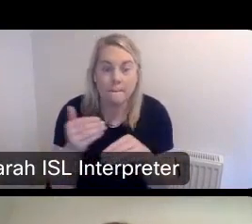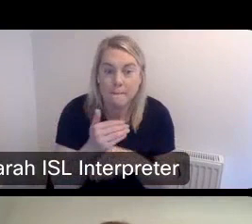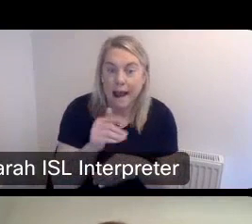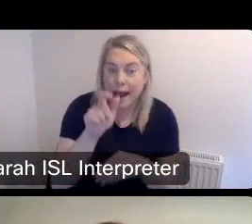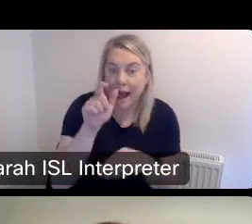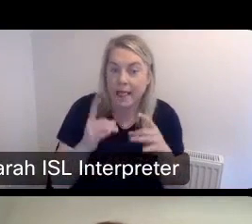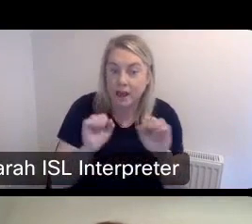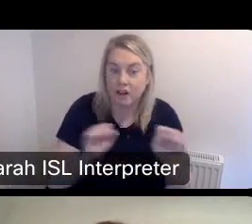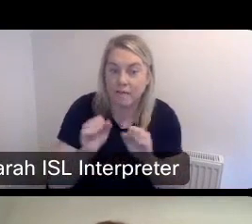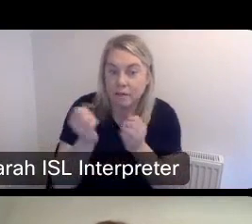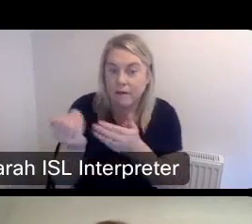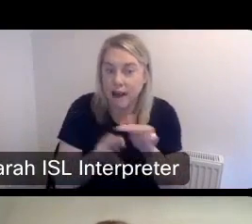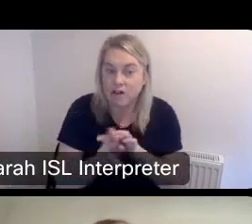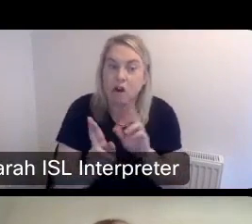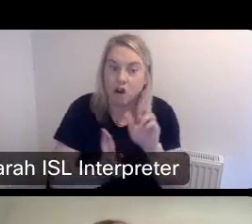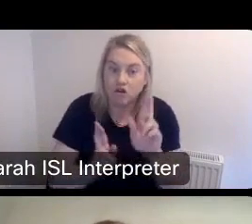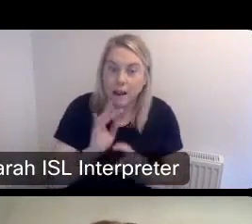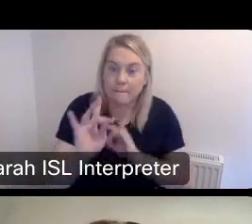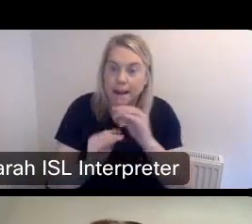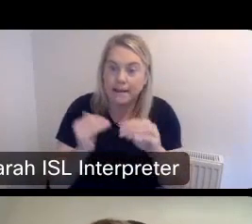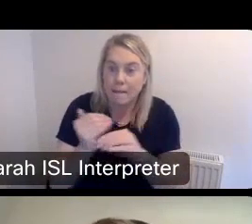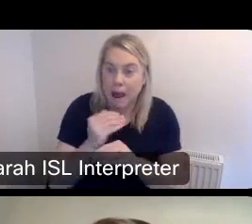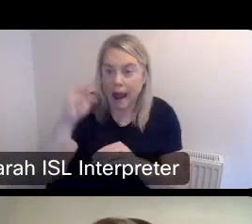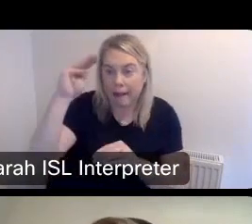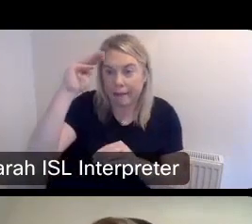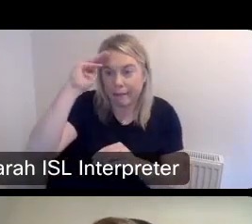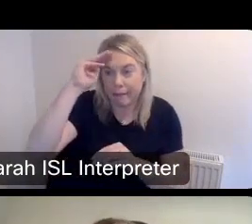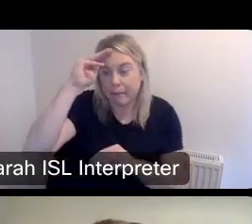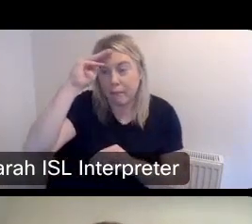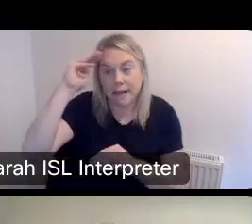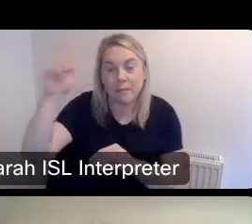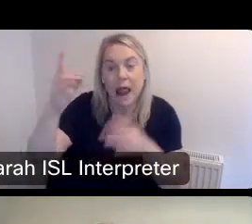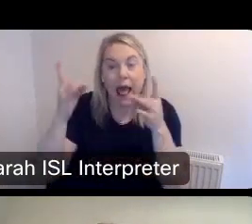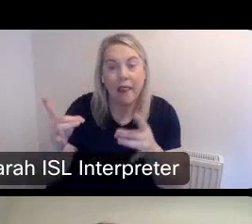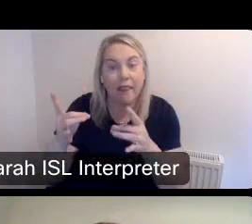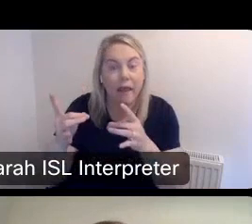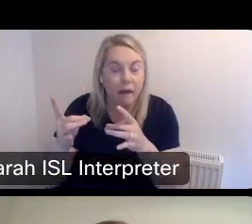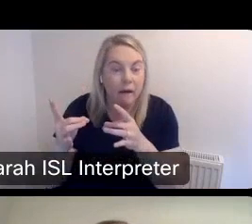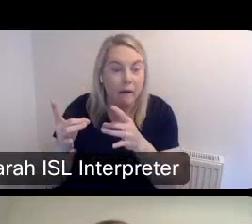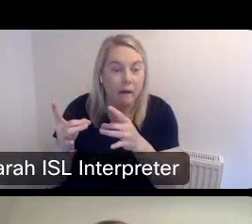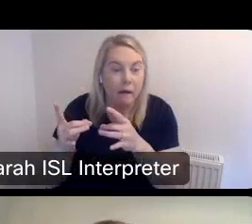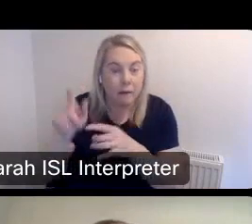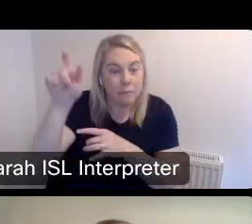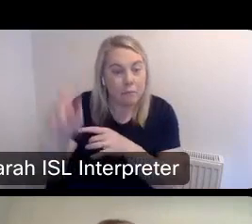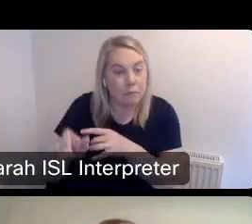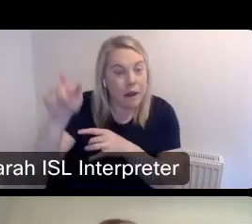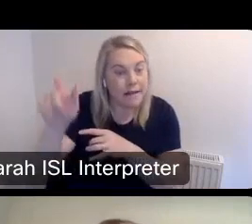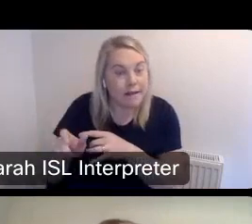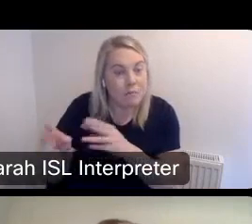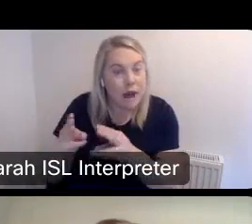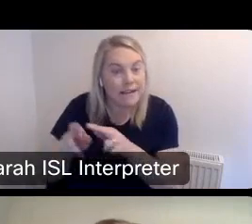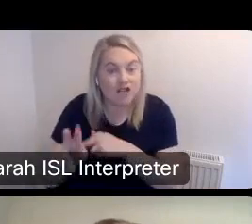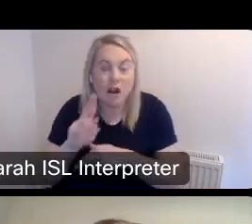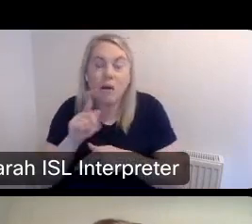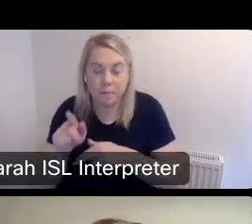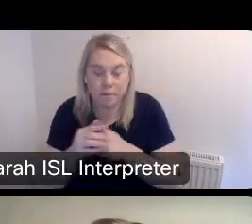made on behalf of the health service provider by the principal health practitioner in relation to the patient whom or in respect of whom the open disclosure